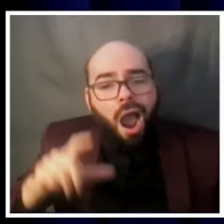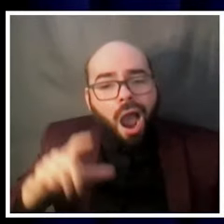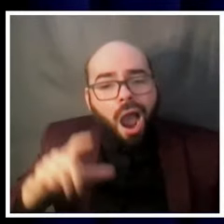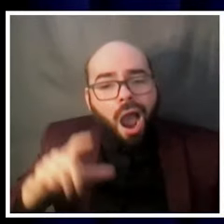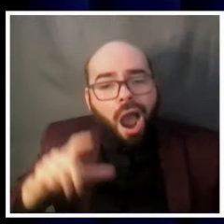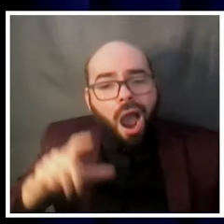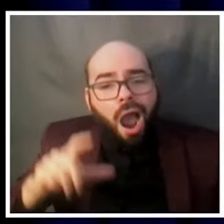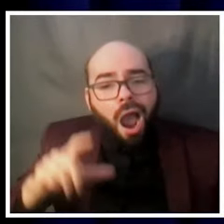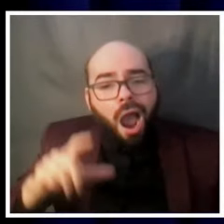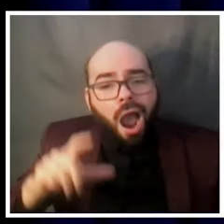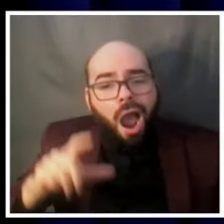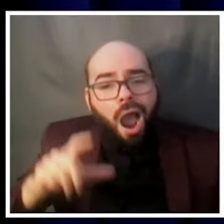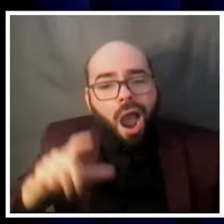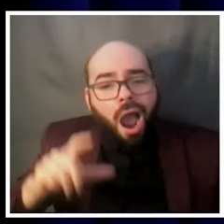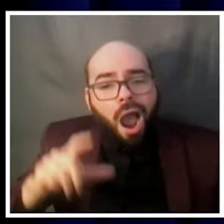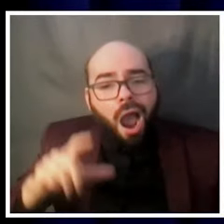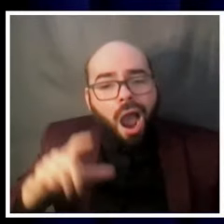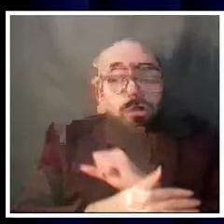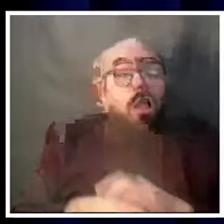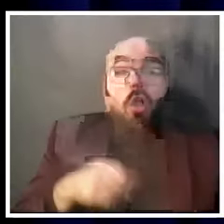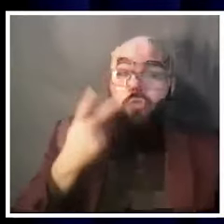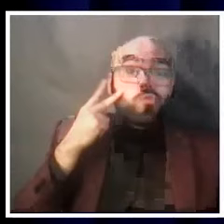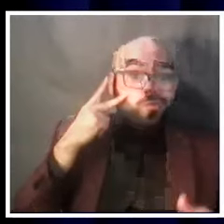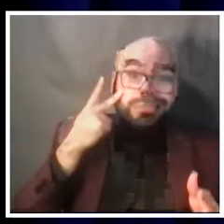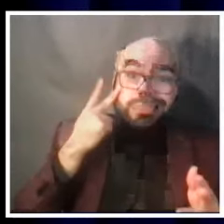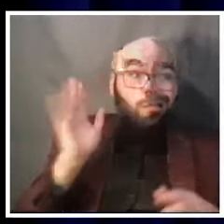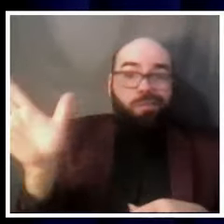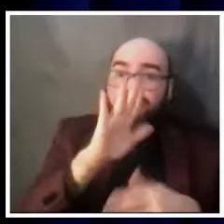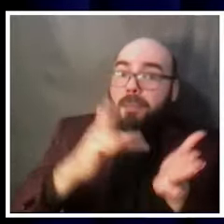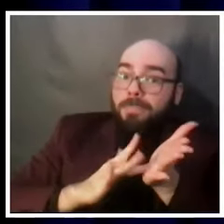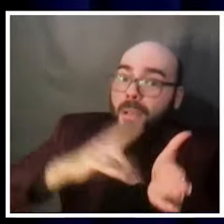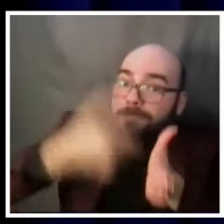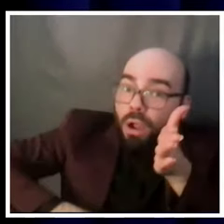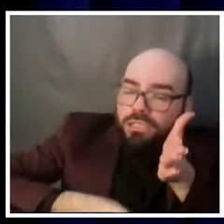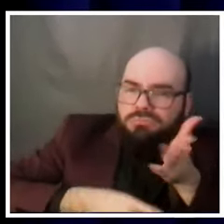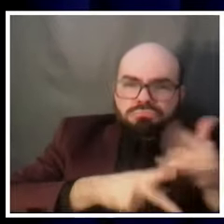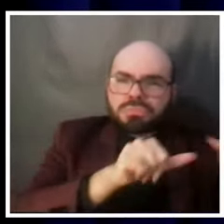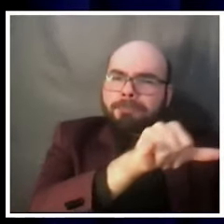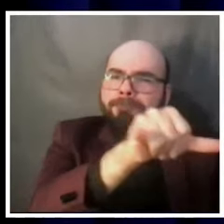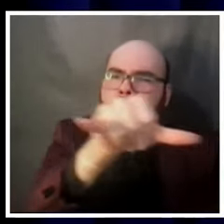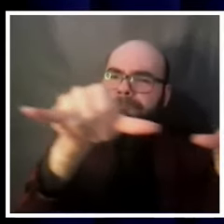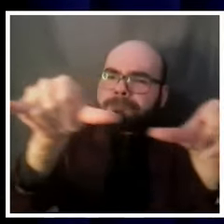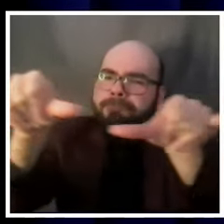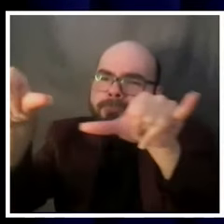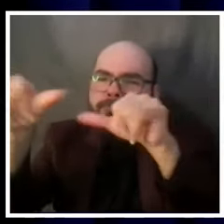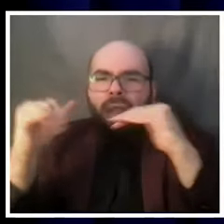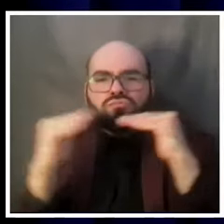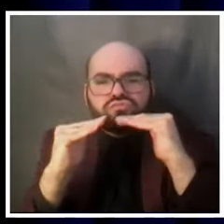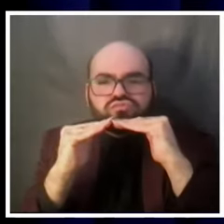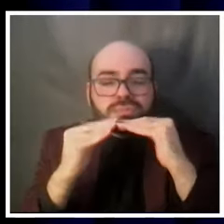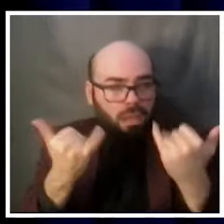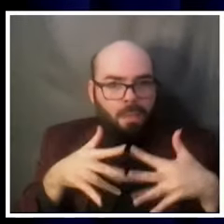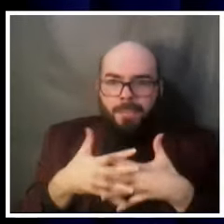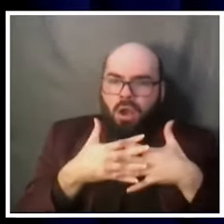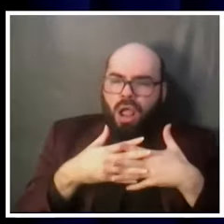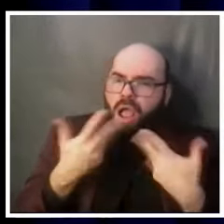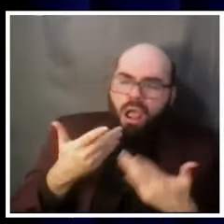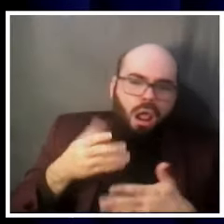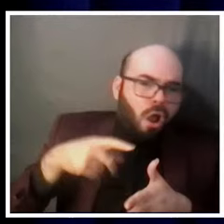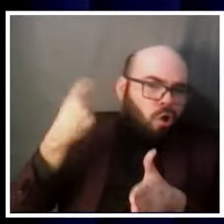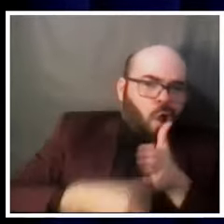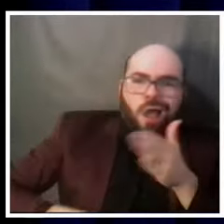it is, the exact prescription. No, not a joke. And by the way,